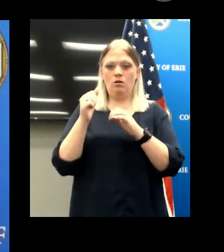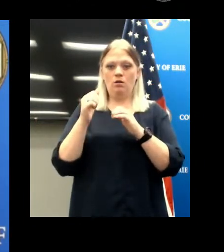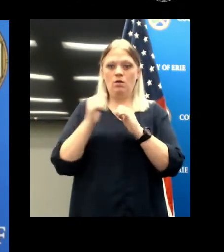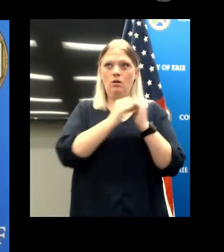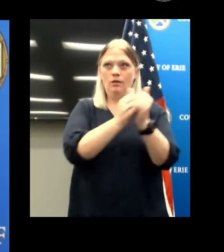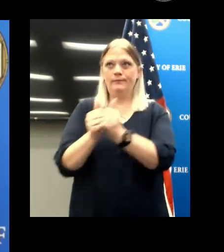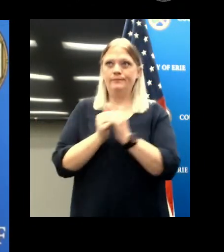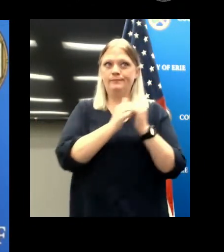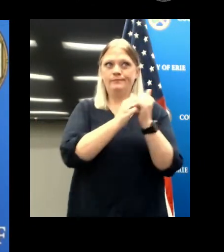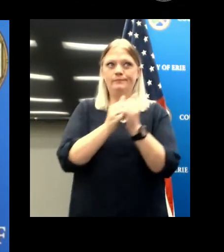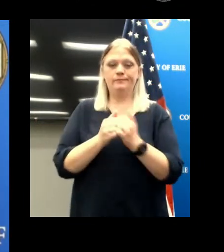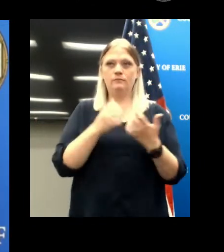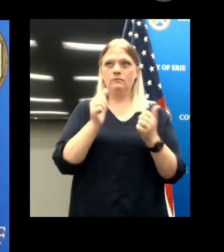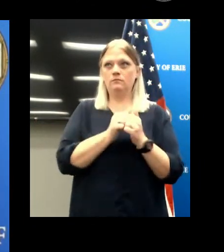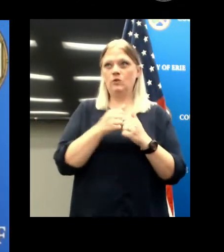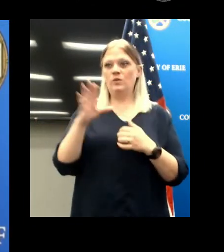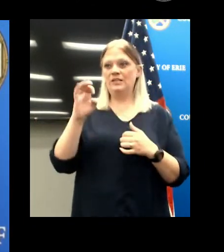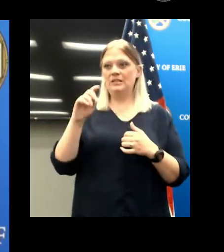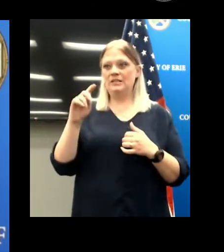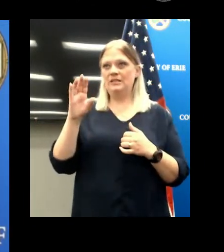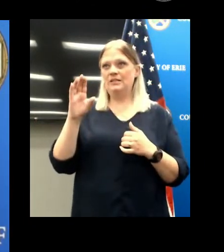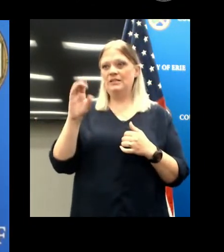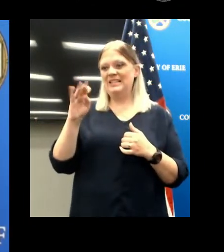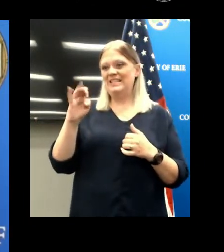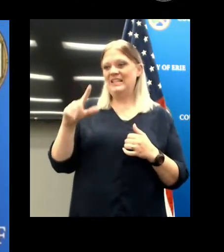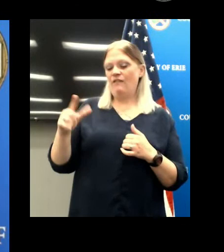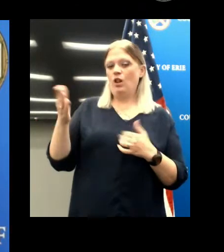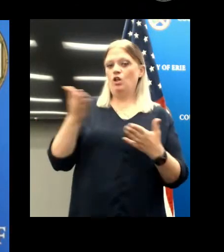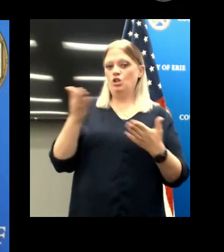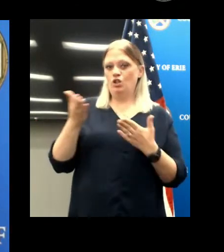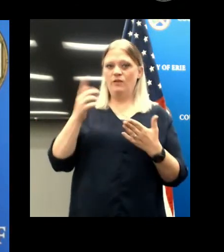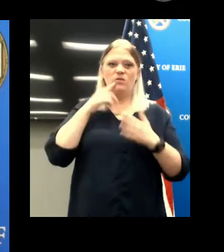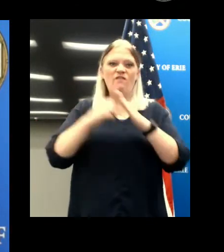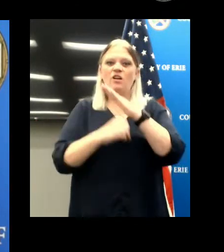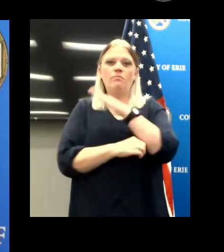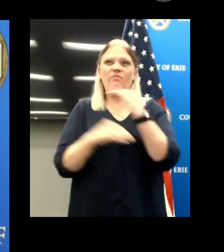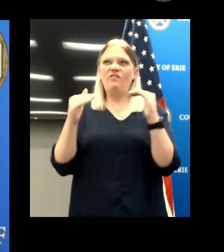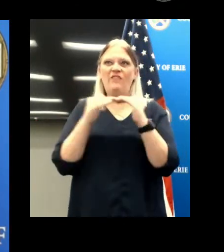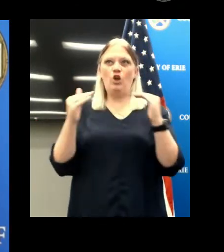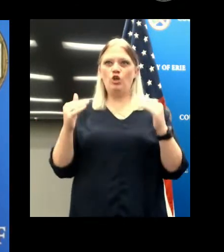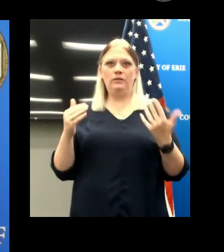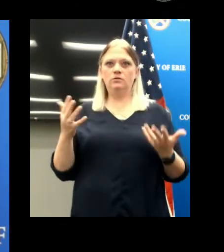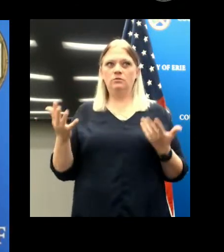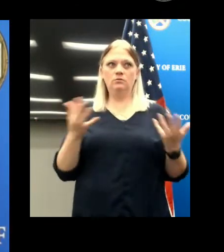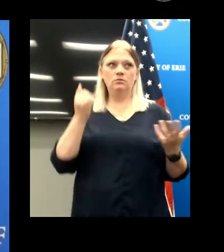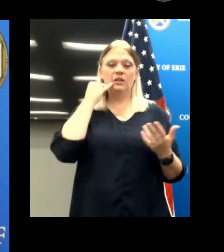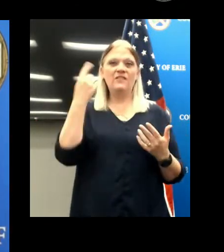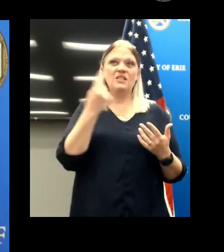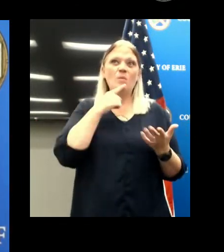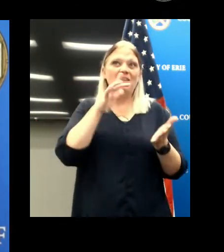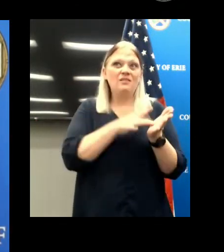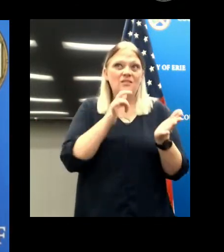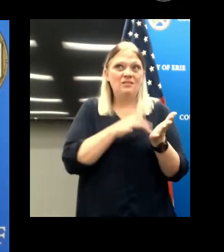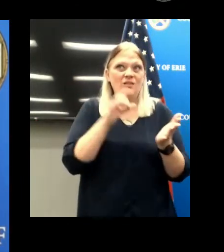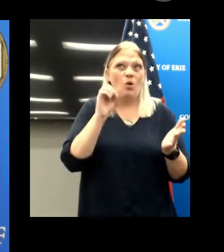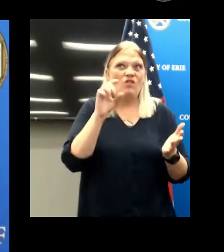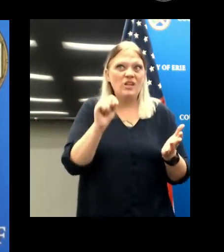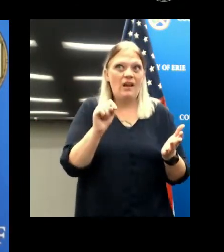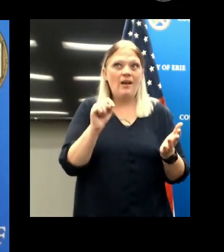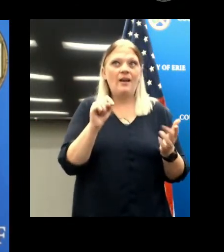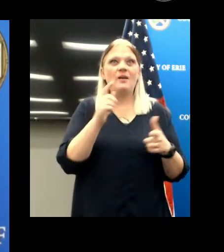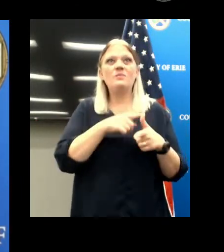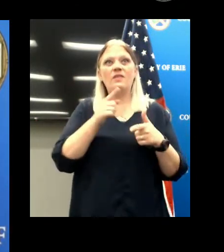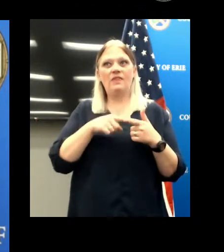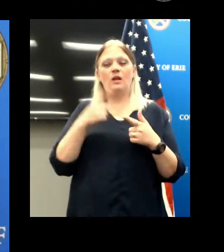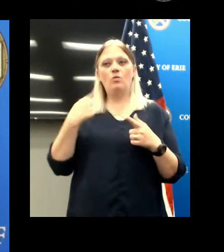civil servants working the same amount of hours. It was a matter of fundamental fairness for that. If somebody's abusing the overtime, then we need